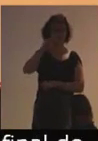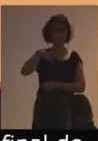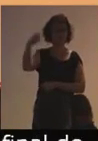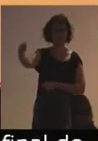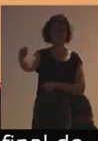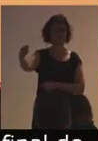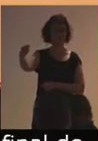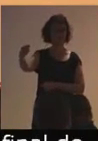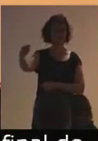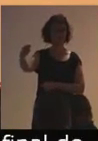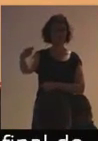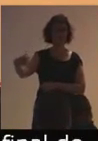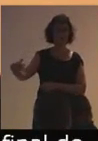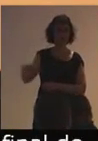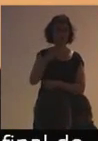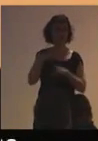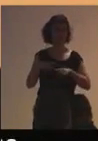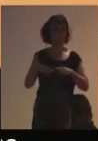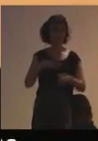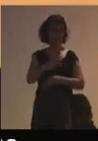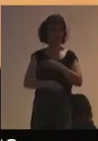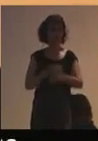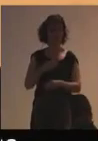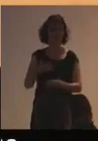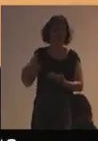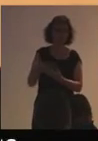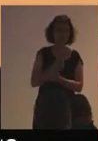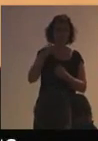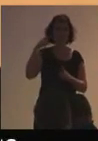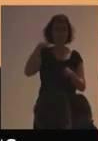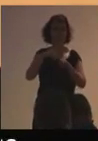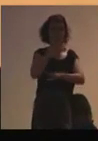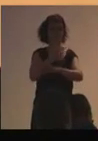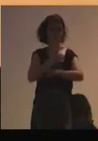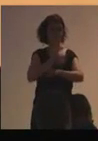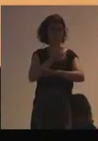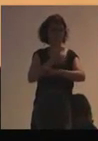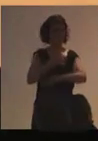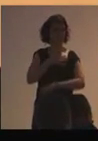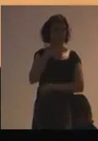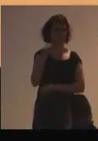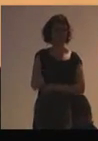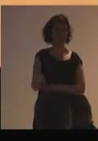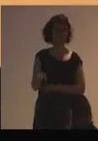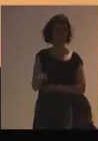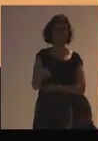download it. You will even get the source code. You can do whatever you want with it. Yes. And we don't charge a dime.